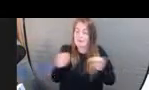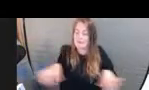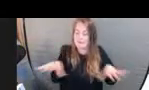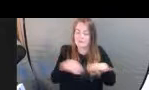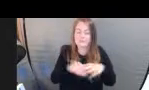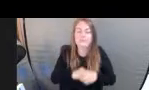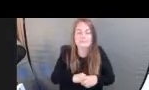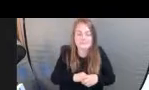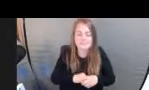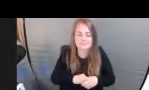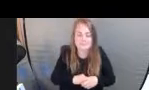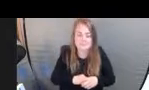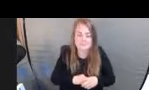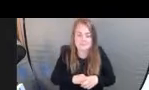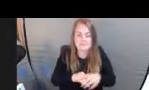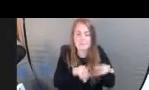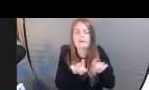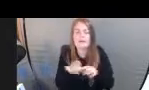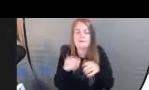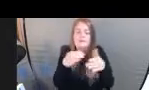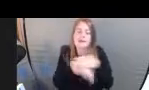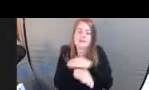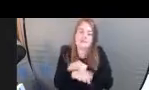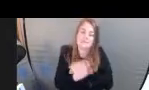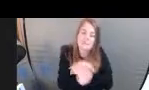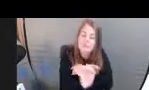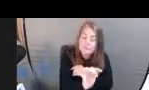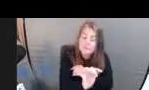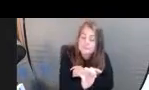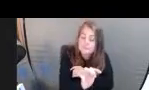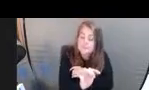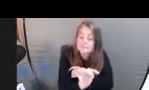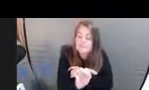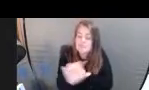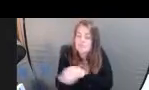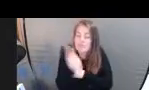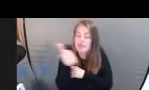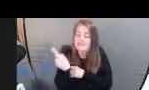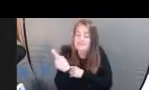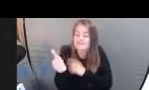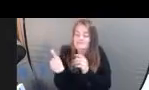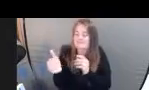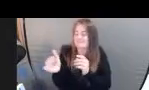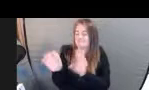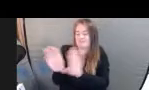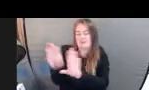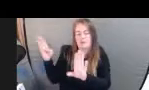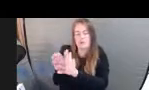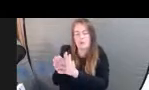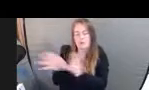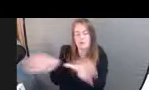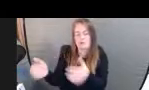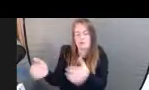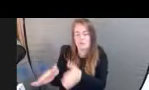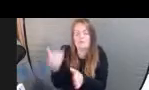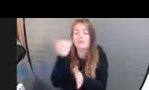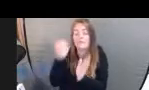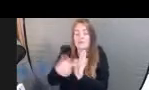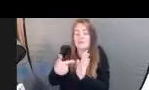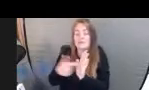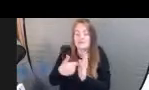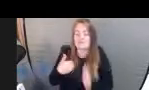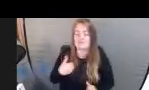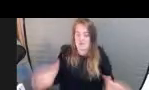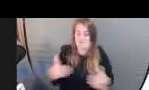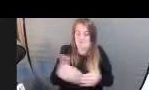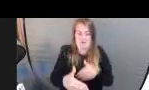consider logical access to things like washrooms and various other locations that someone's going to be using. Like if there are boxes on the ground,